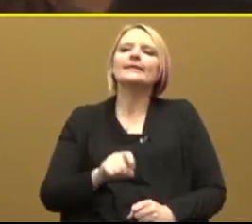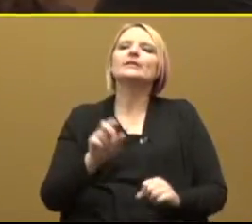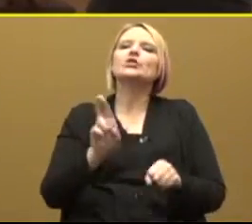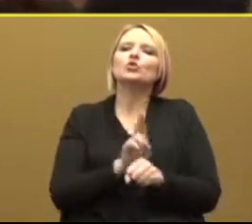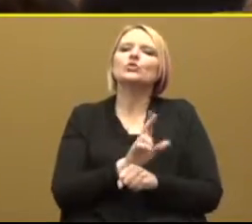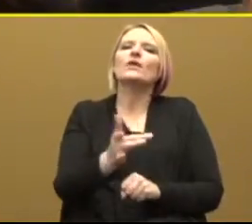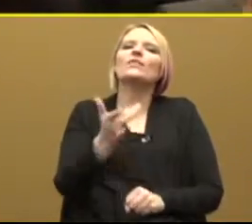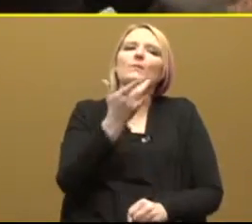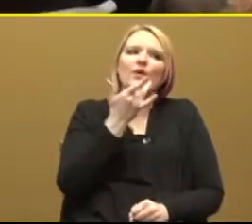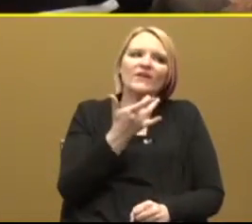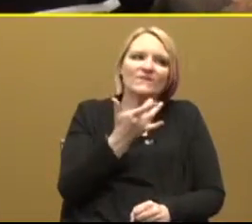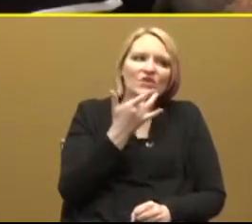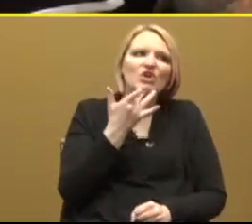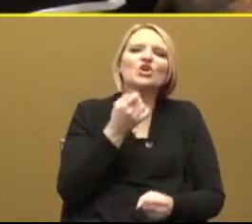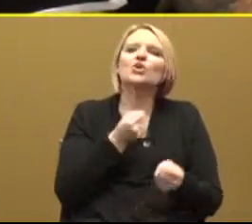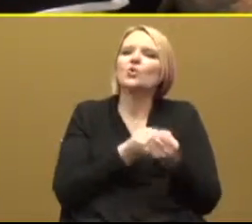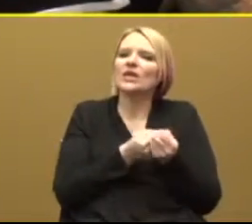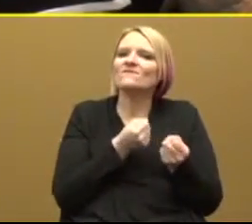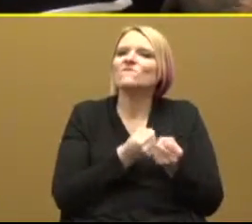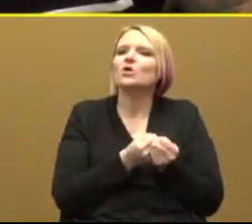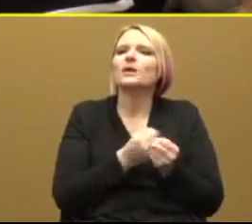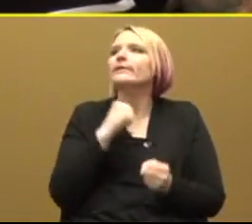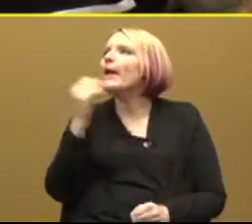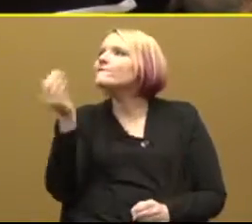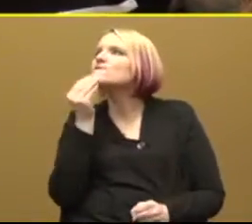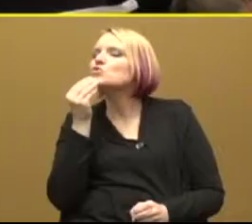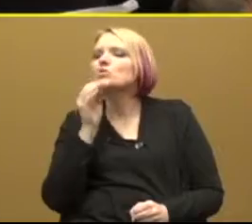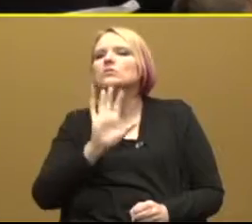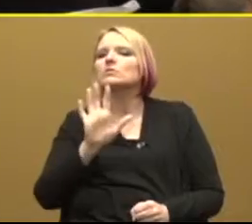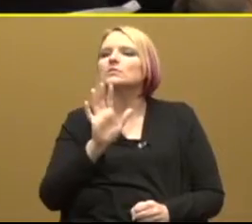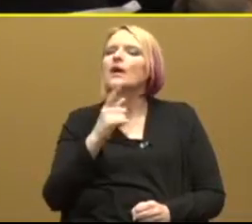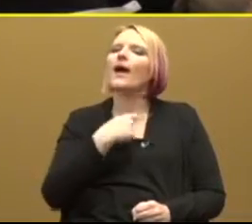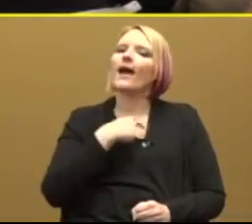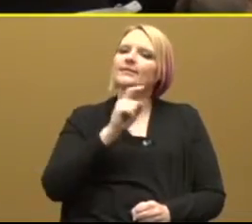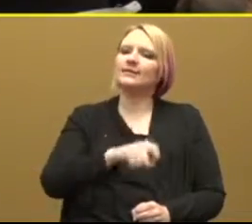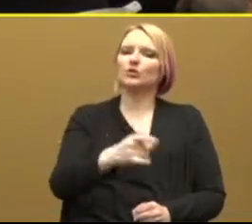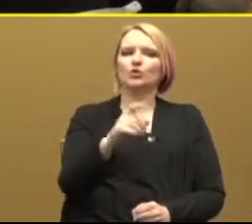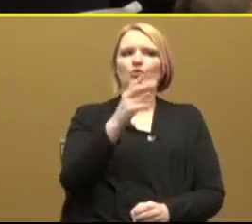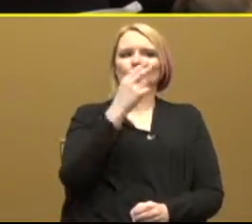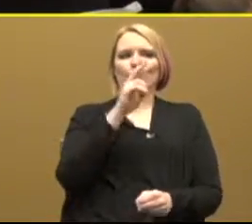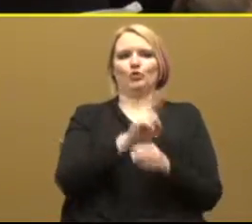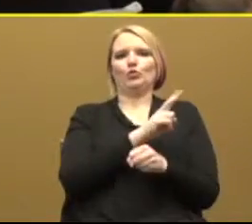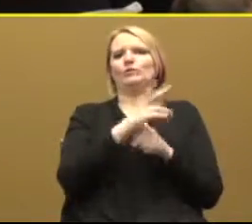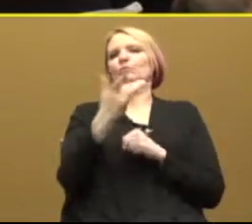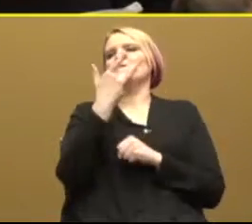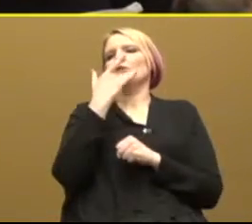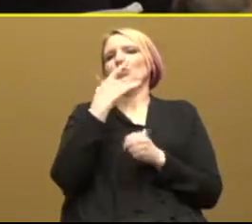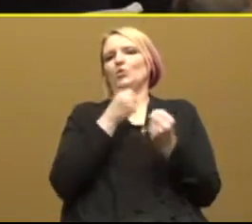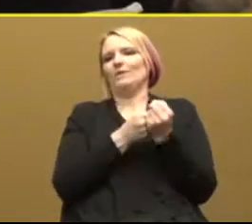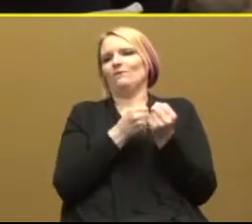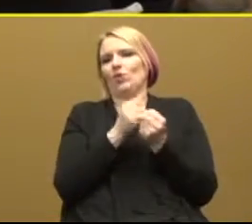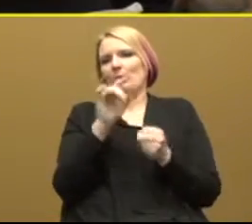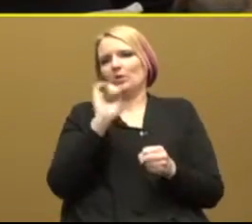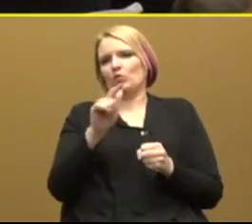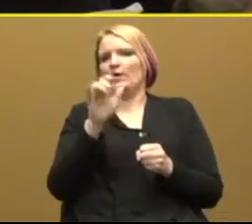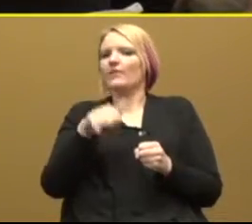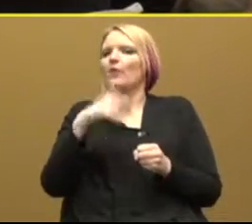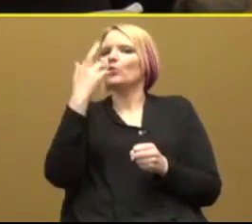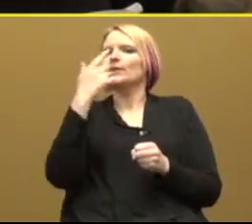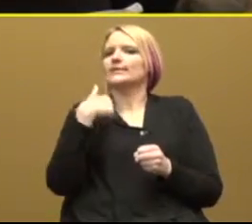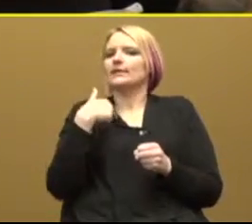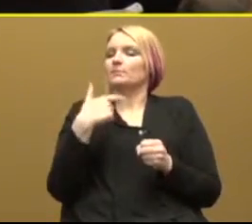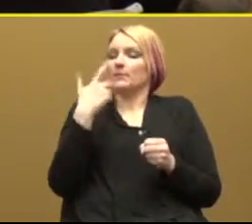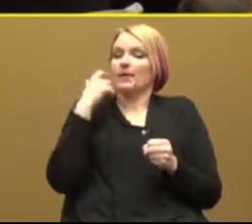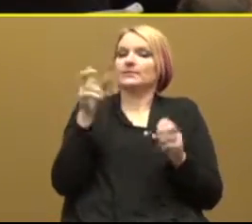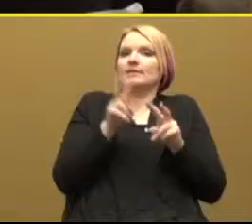preferred or reinforcement. Reinforcers, the assessment indicates. Yeah. This is why we need food. This is why we need to use what the